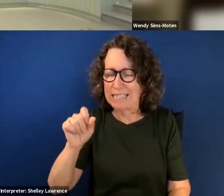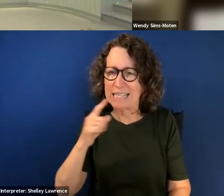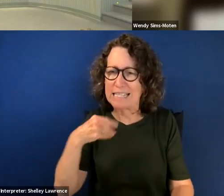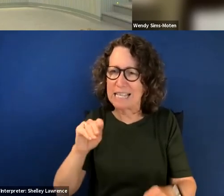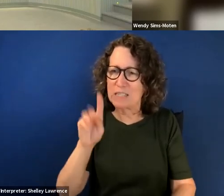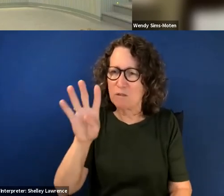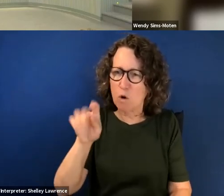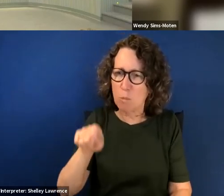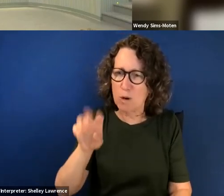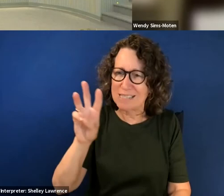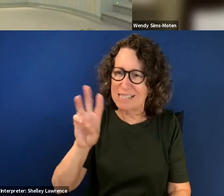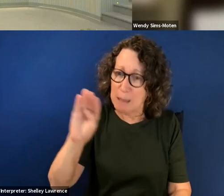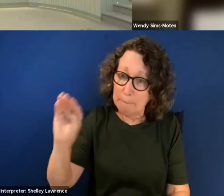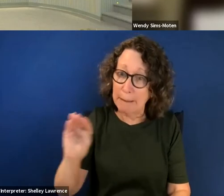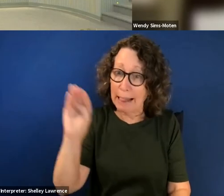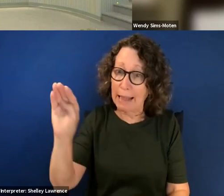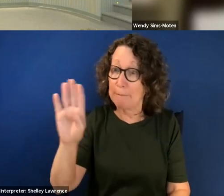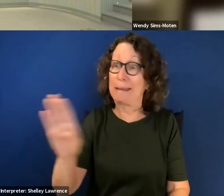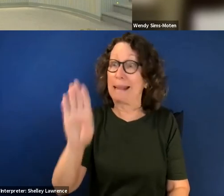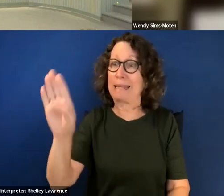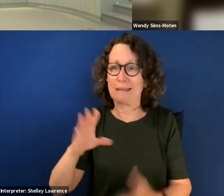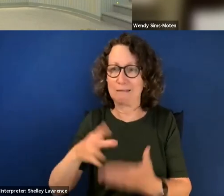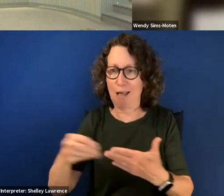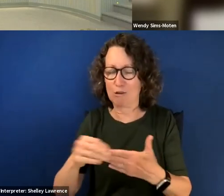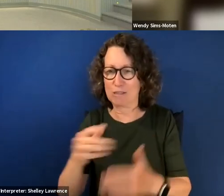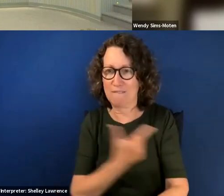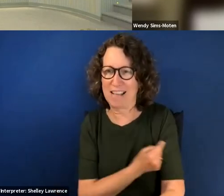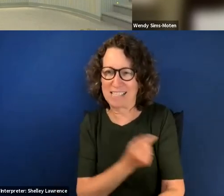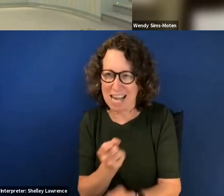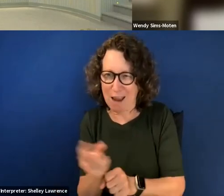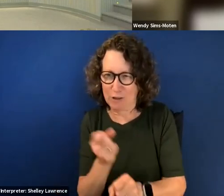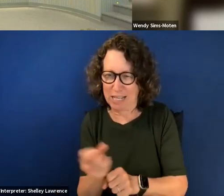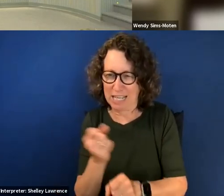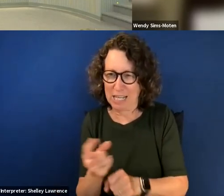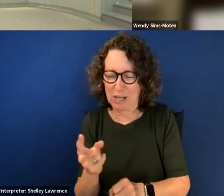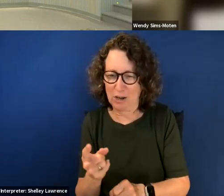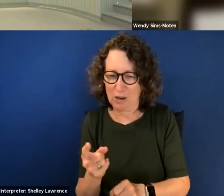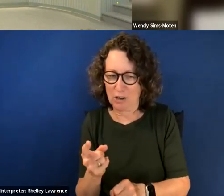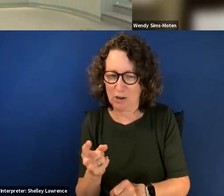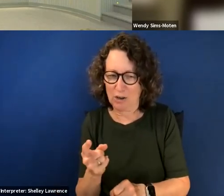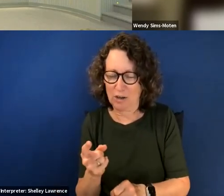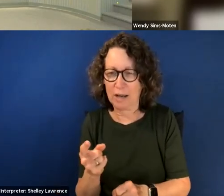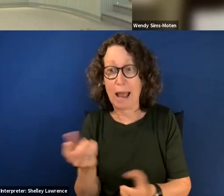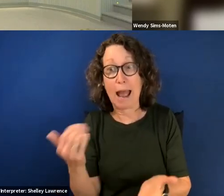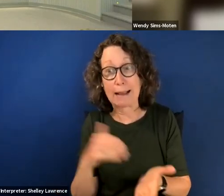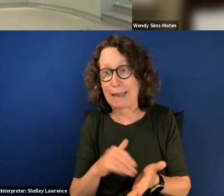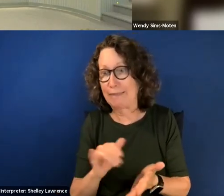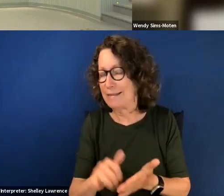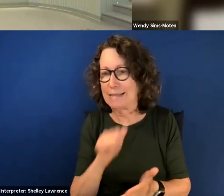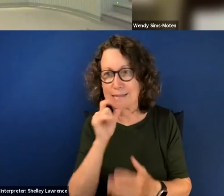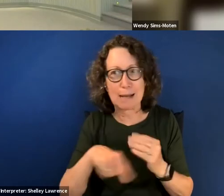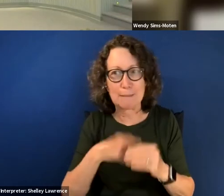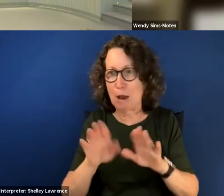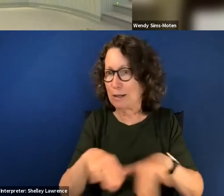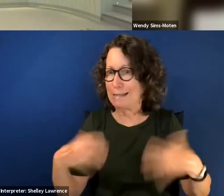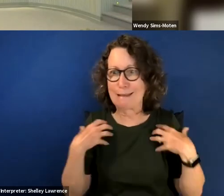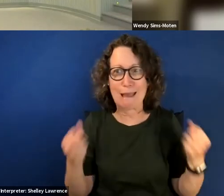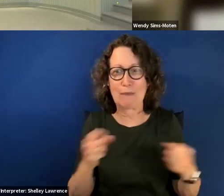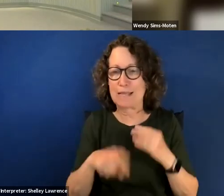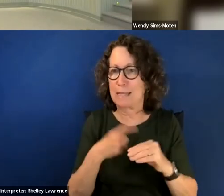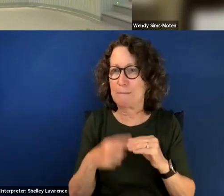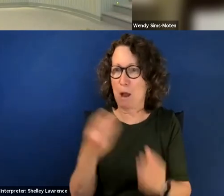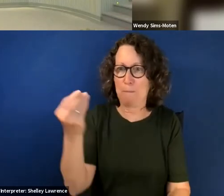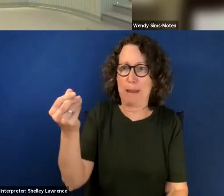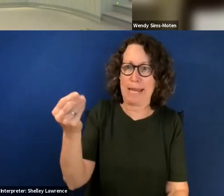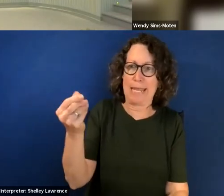$4.6 billion of vaccines every year, says Robert Kennedy Jr. Again, this is not about kids' health, but about